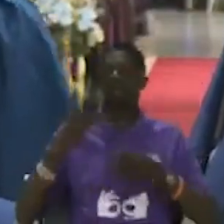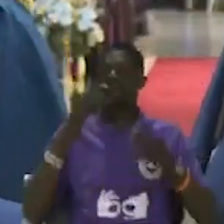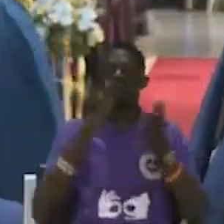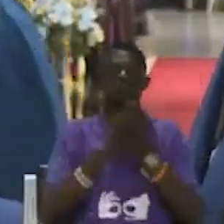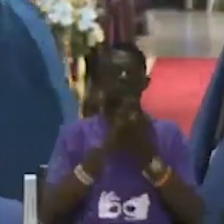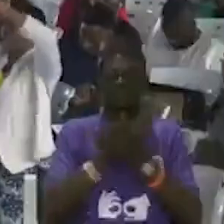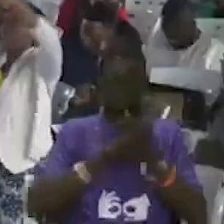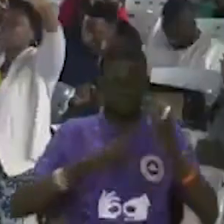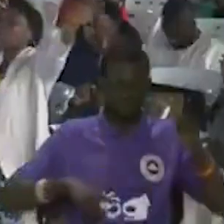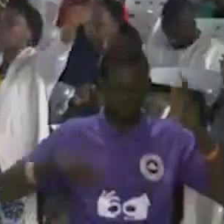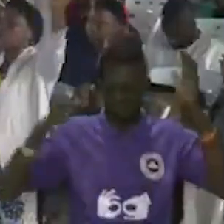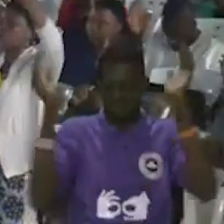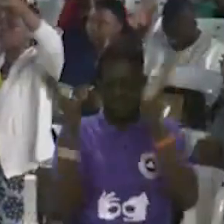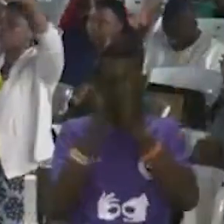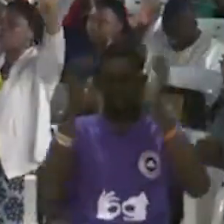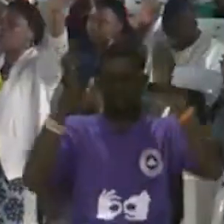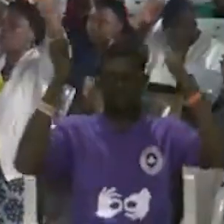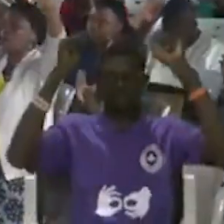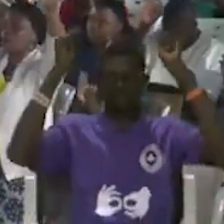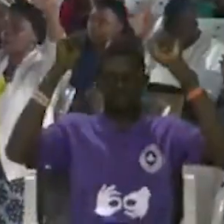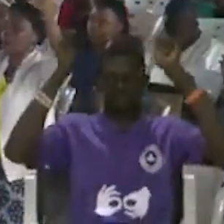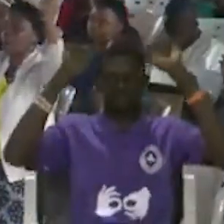the Lord!